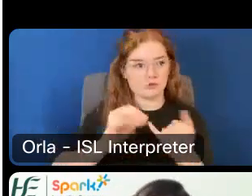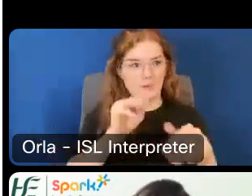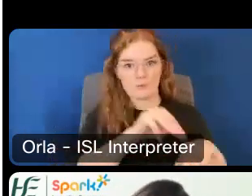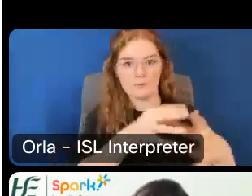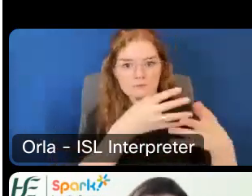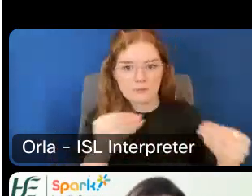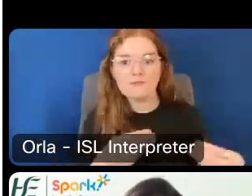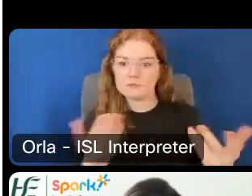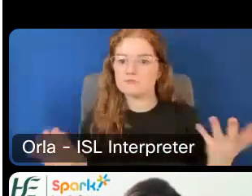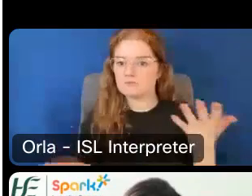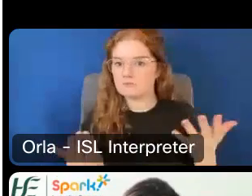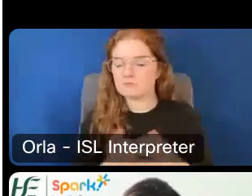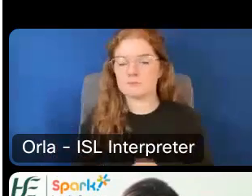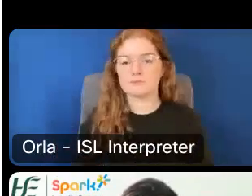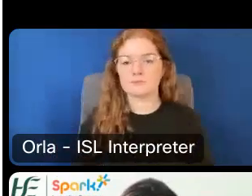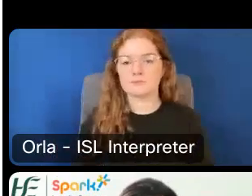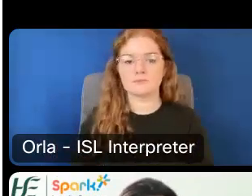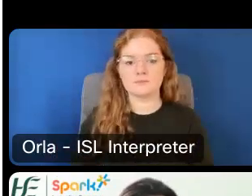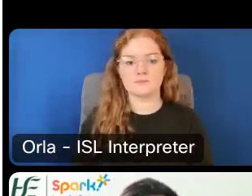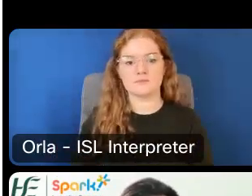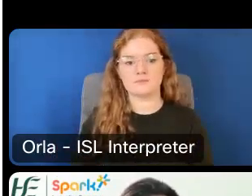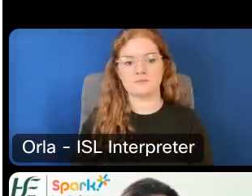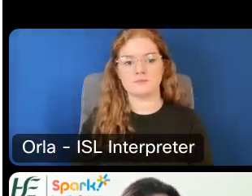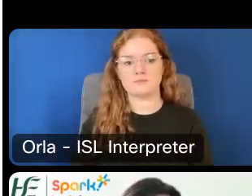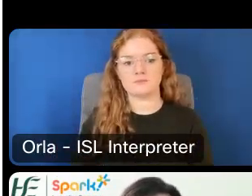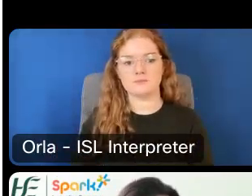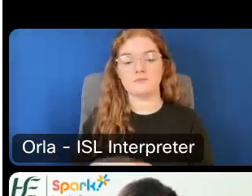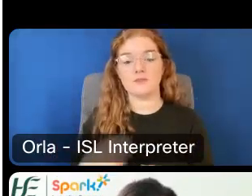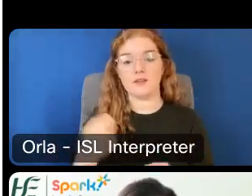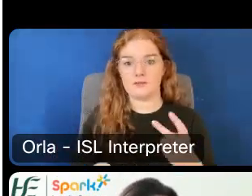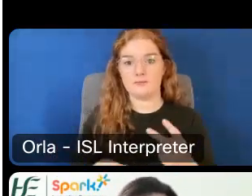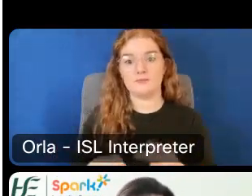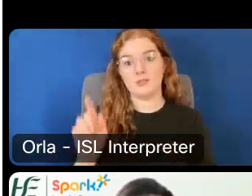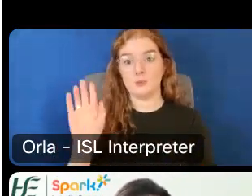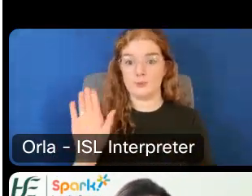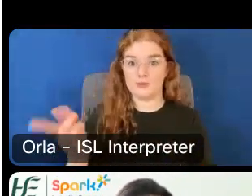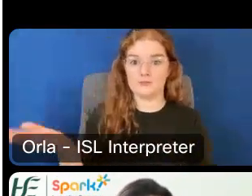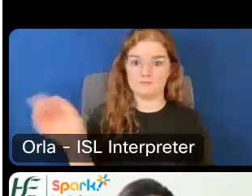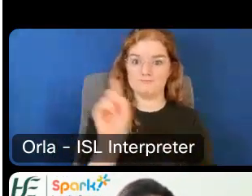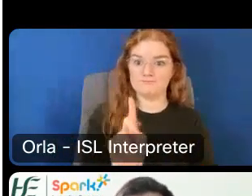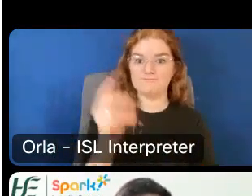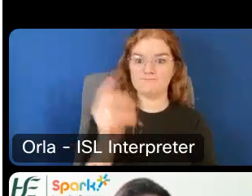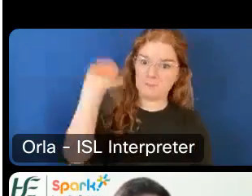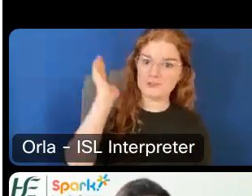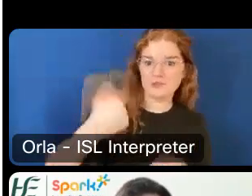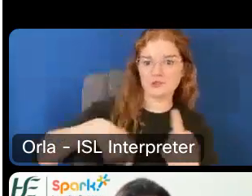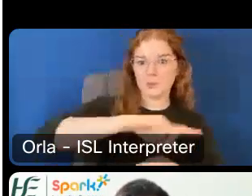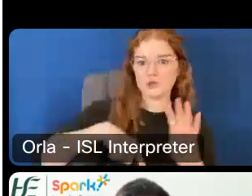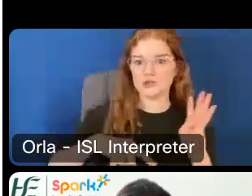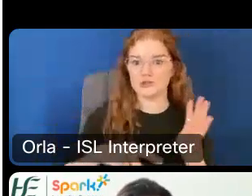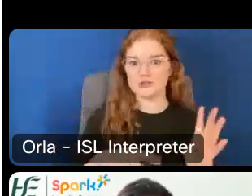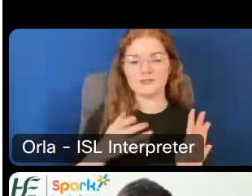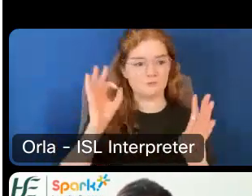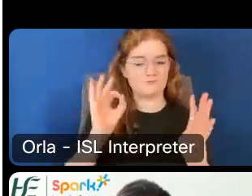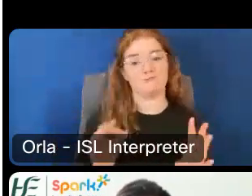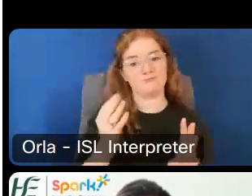or the challenge in your healthcare setting. And then you have to pitch to us, and it's a really fantastic process